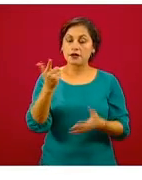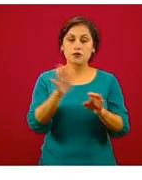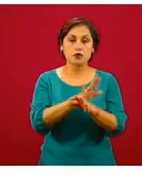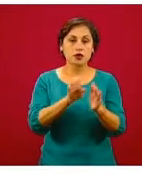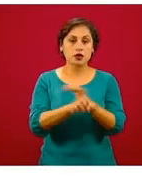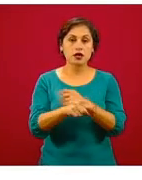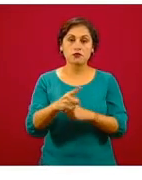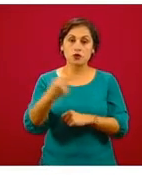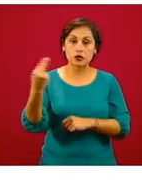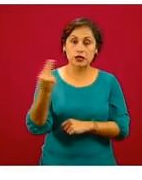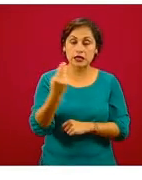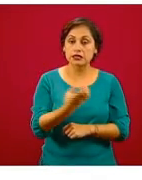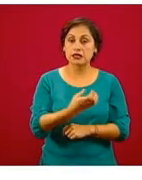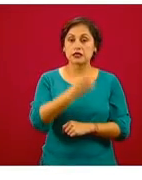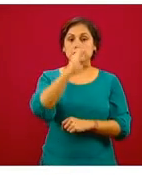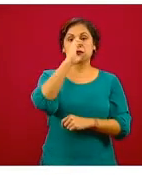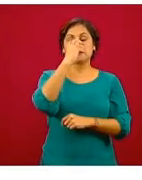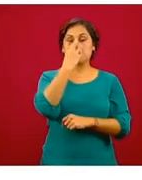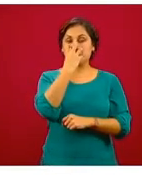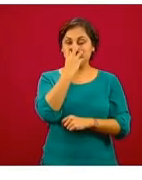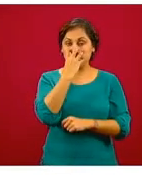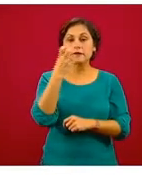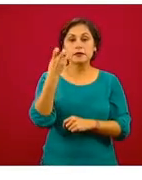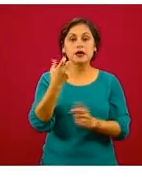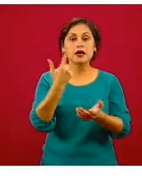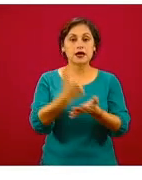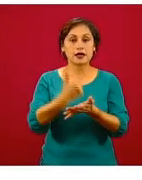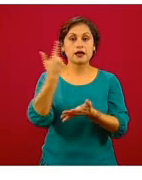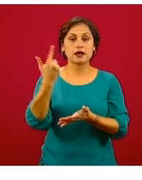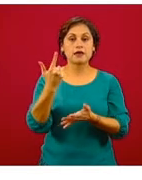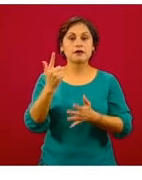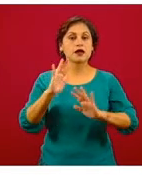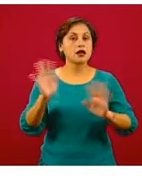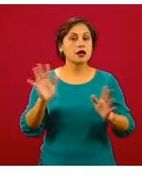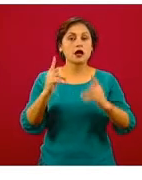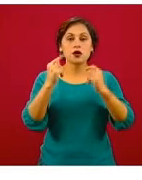ill, people who have acute respiratory symptoms.